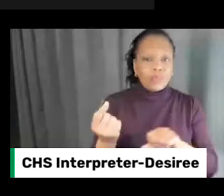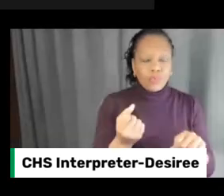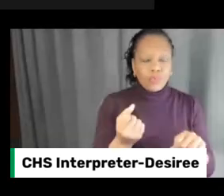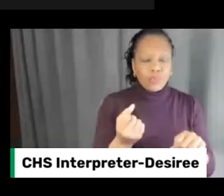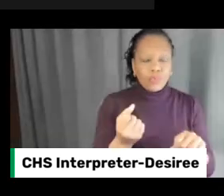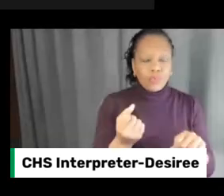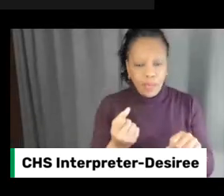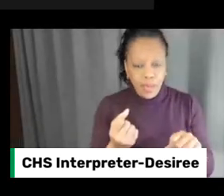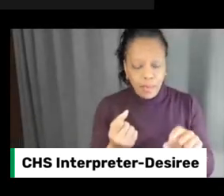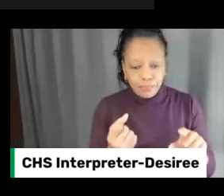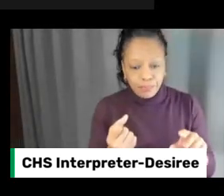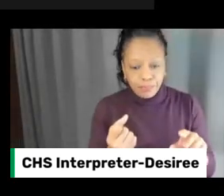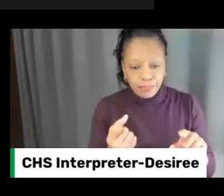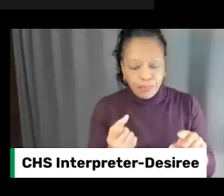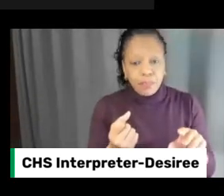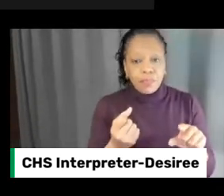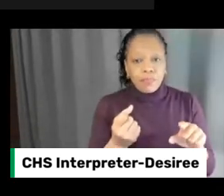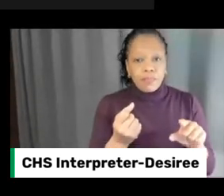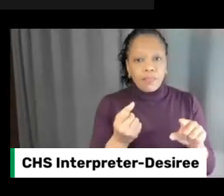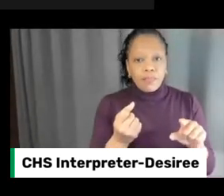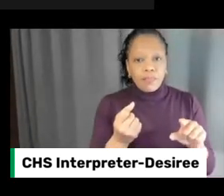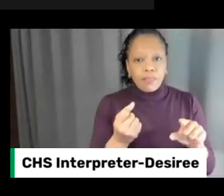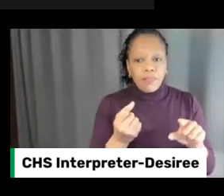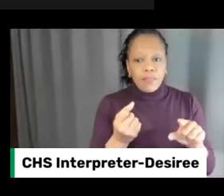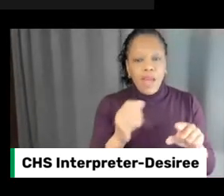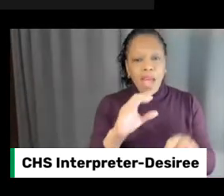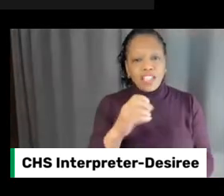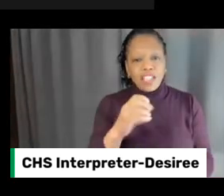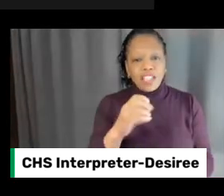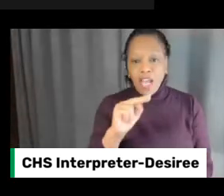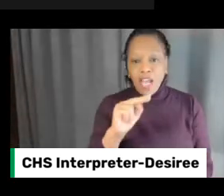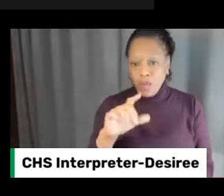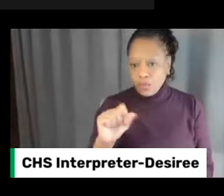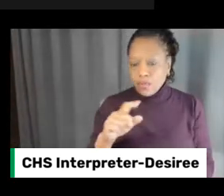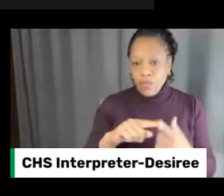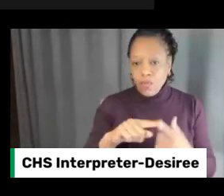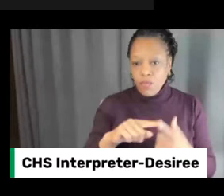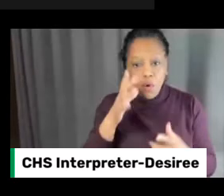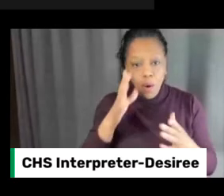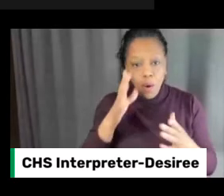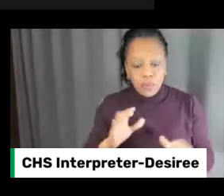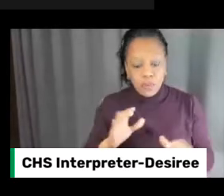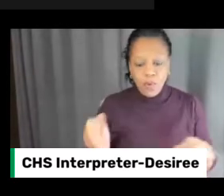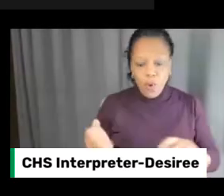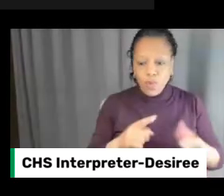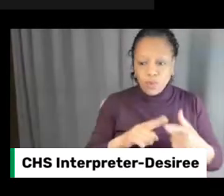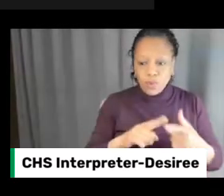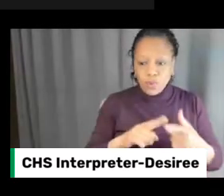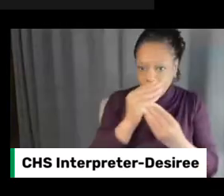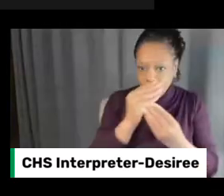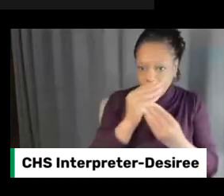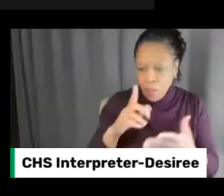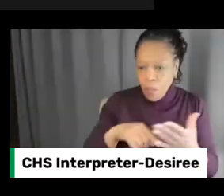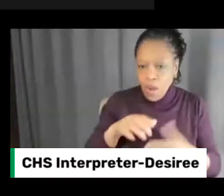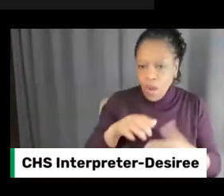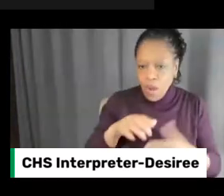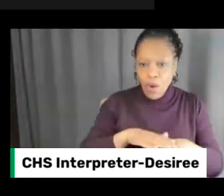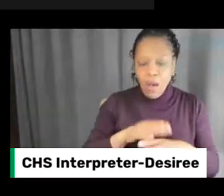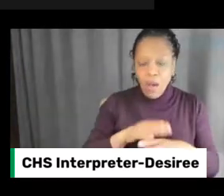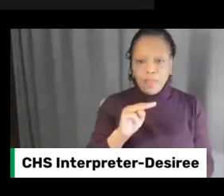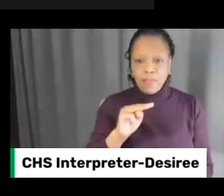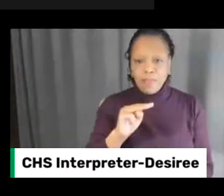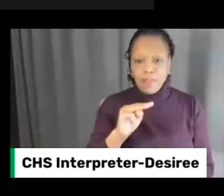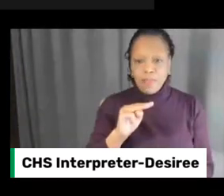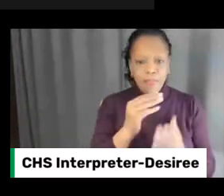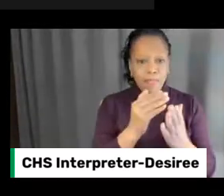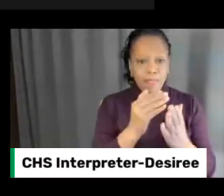food workers and farmers, all to inform them about what's on the menu. We need better staff capacity to support